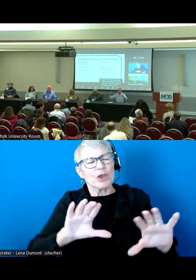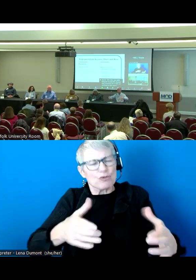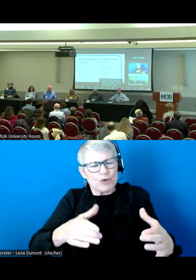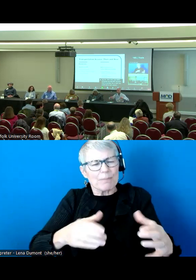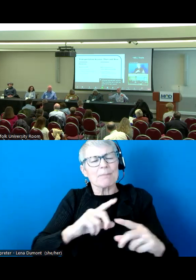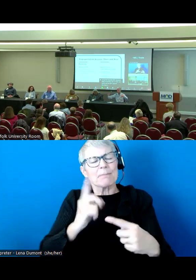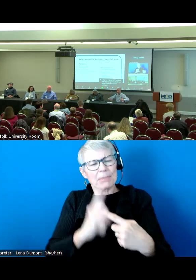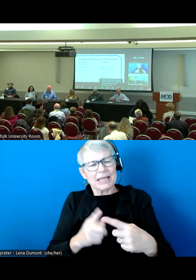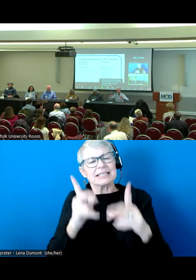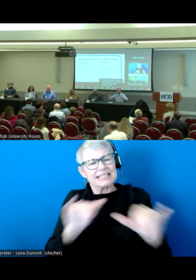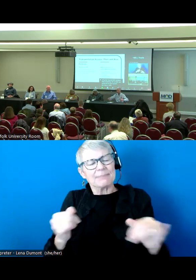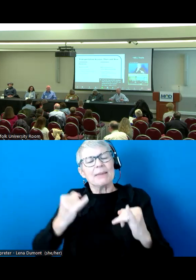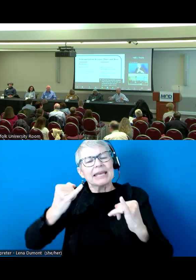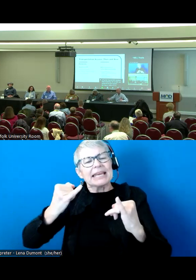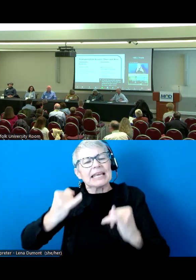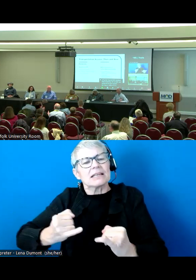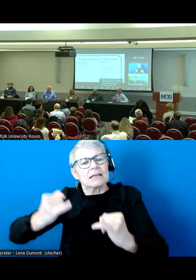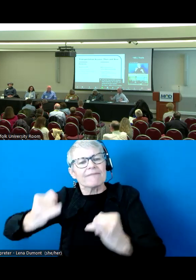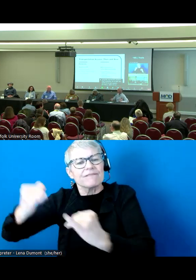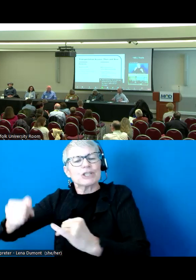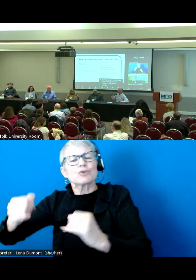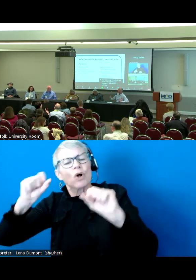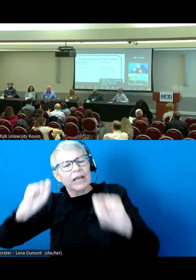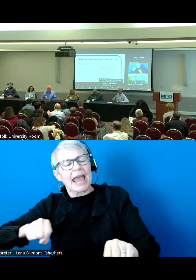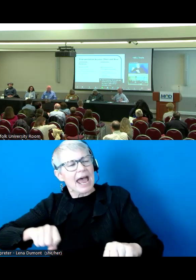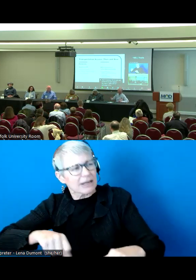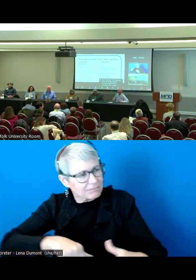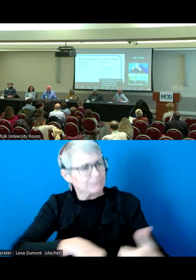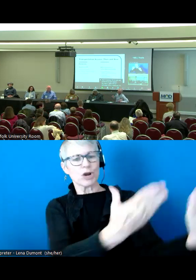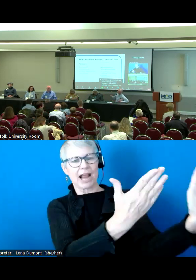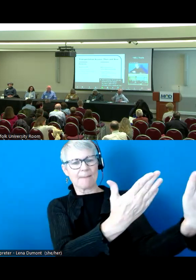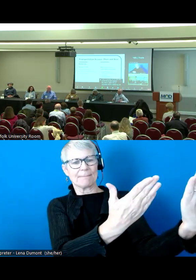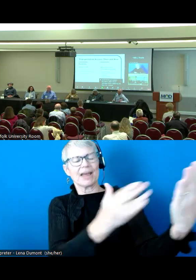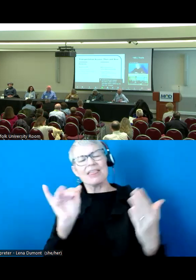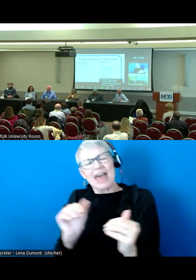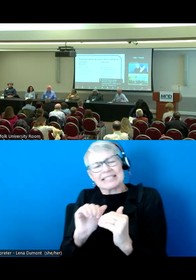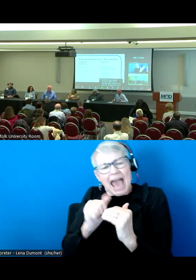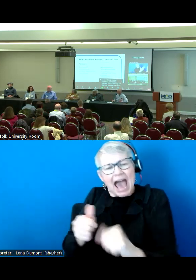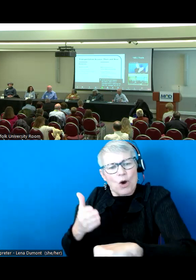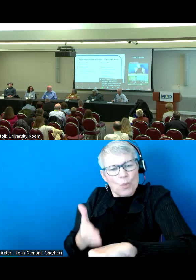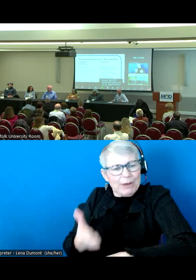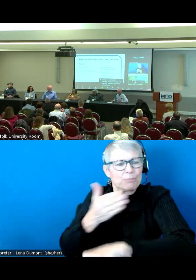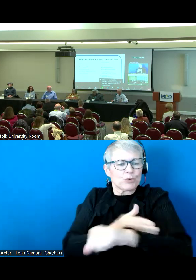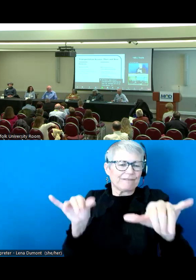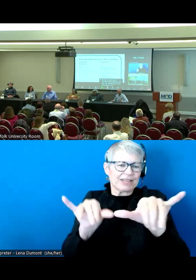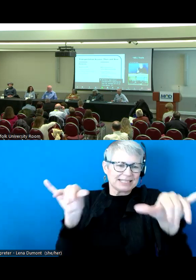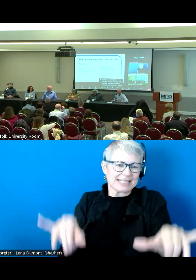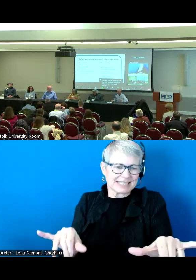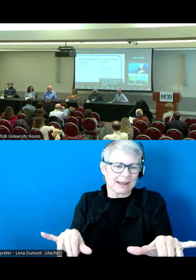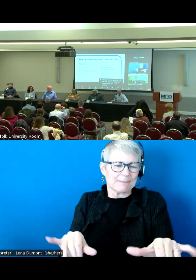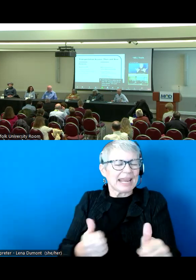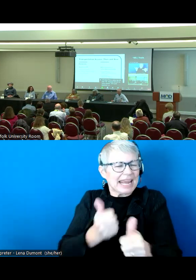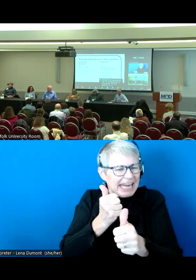and that's the message that we can move systems. And Laura Brelsford, who's been a superstar head of